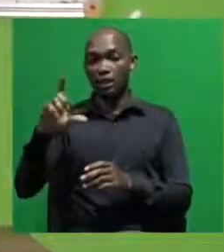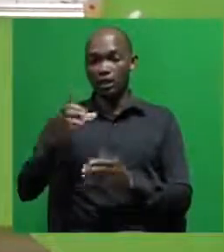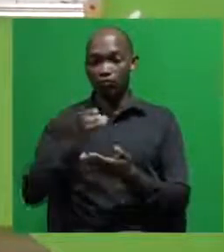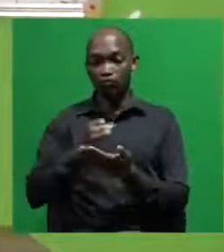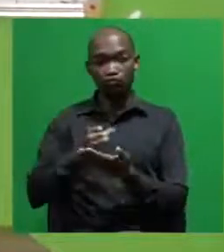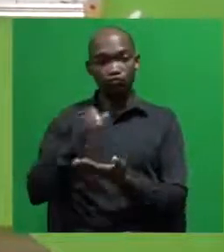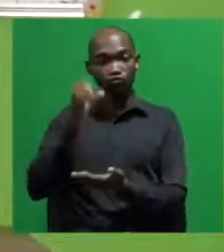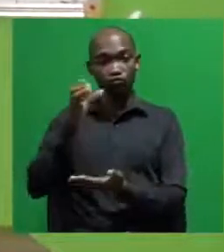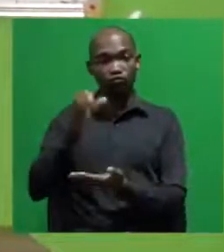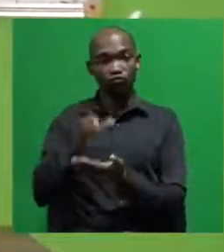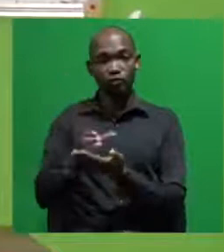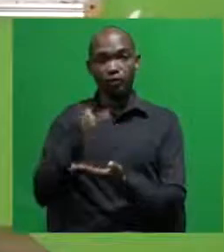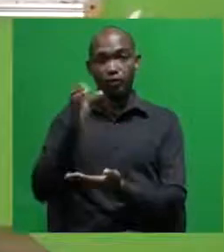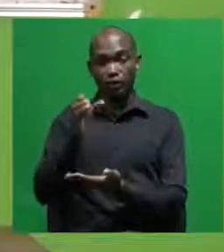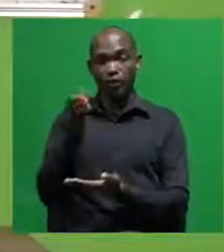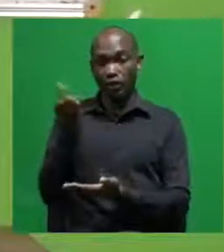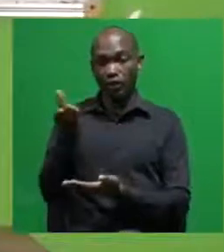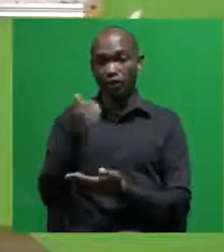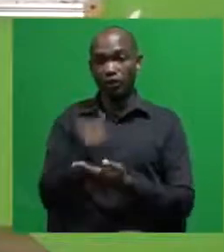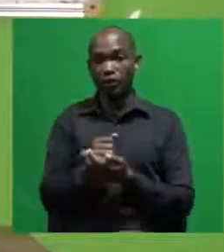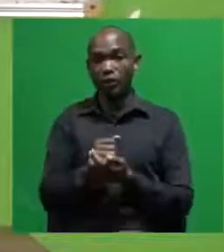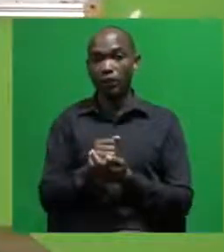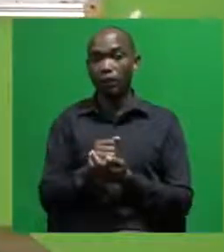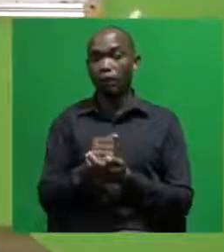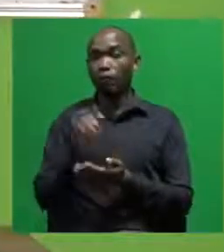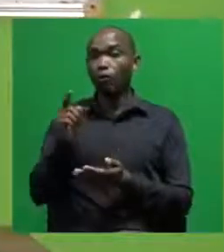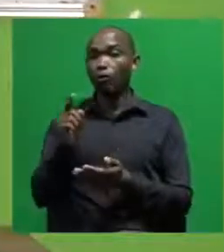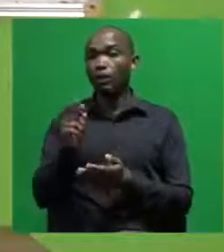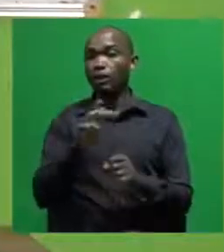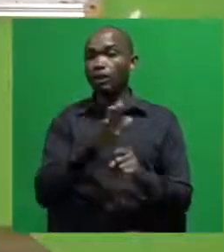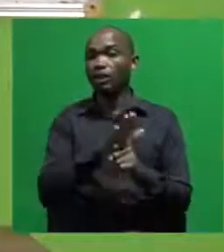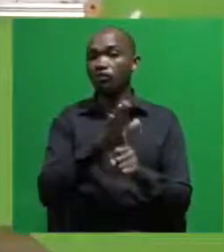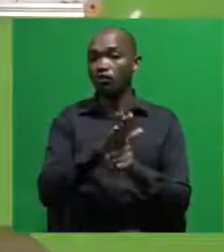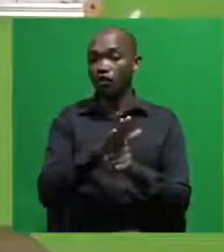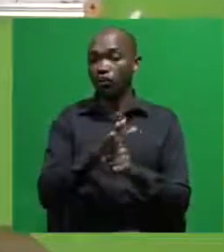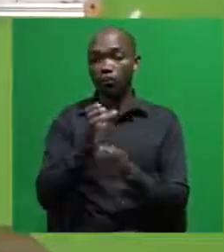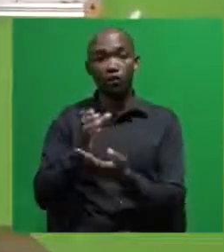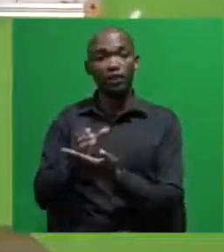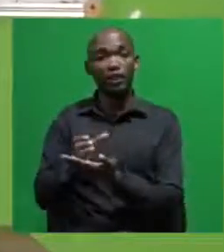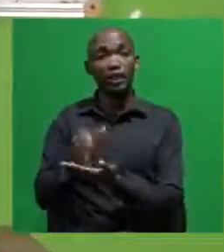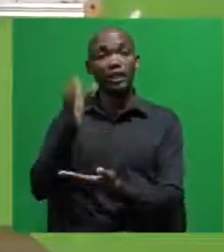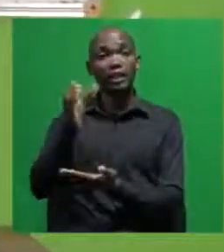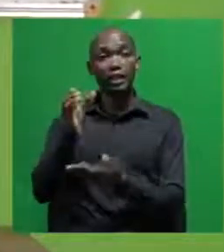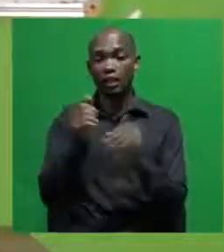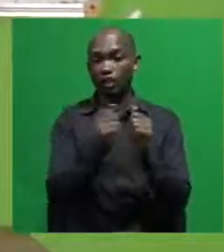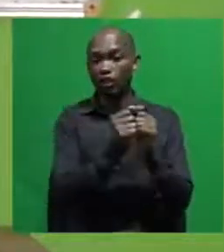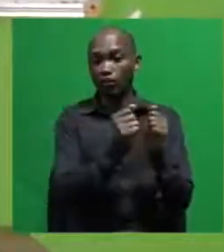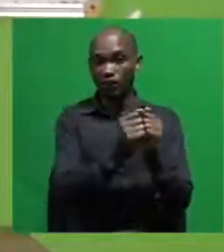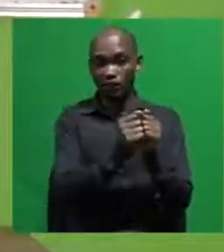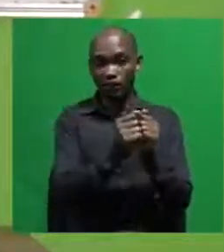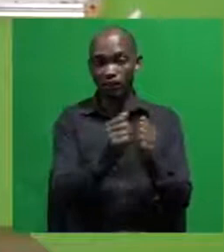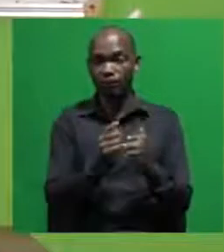Who can remember and tell us what is the volume of the cylindrical object?